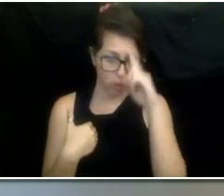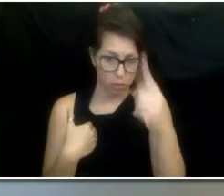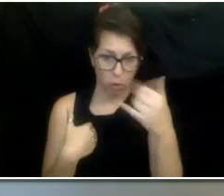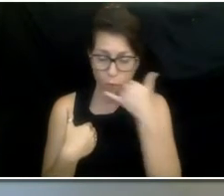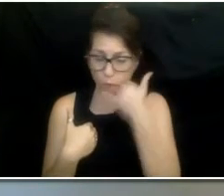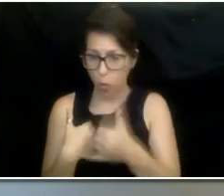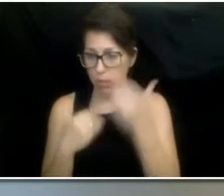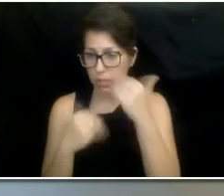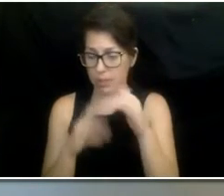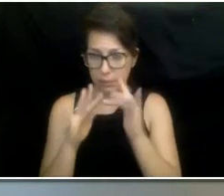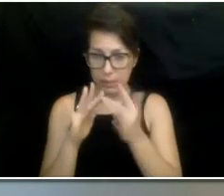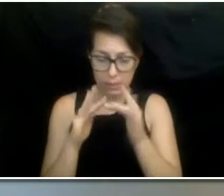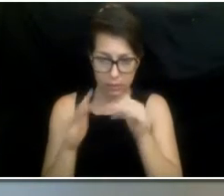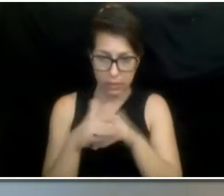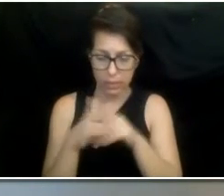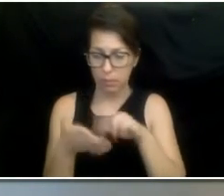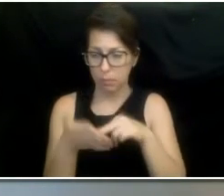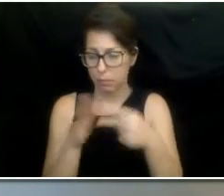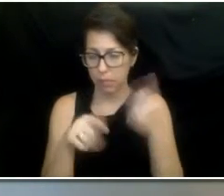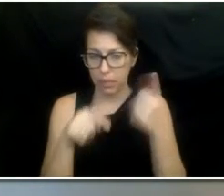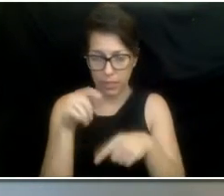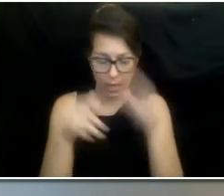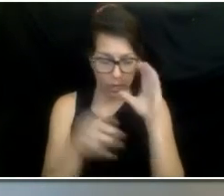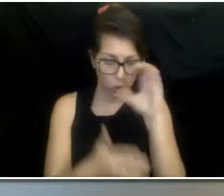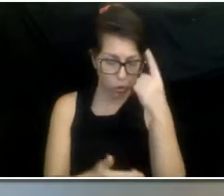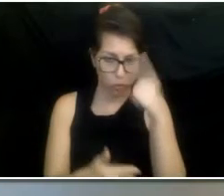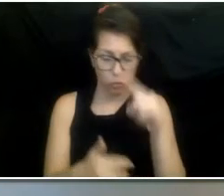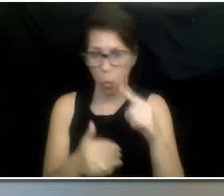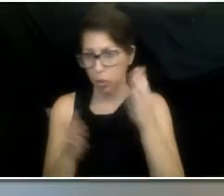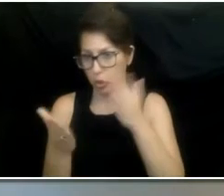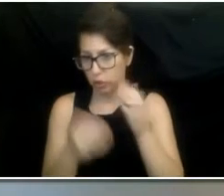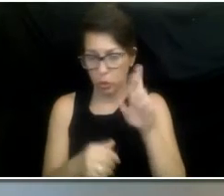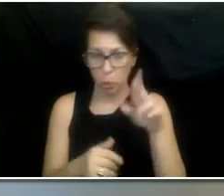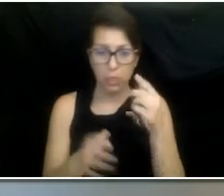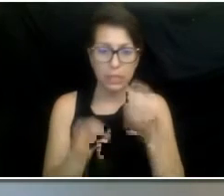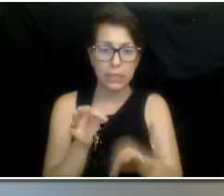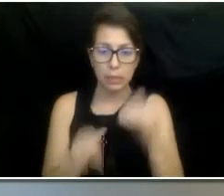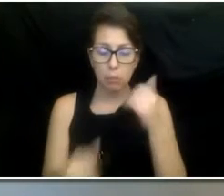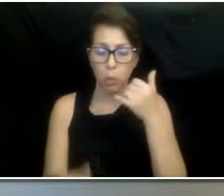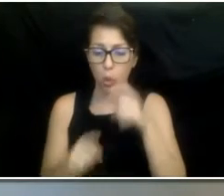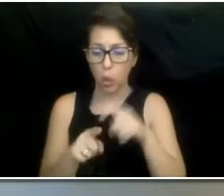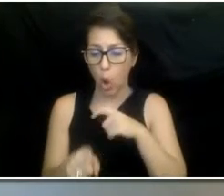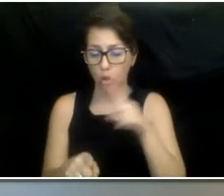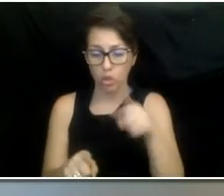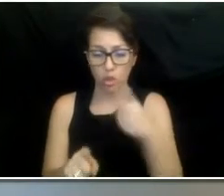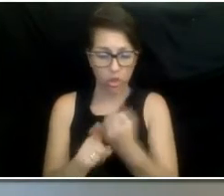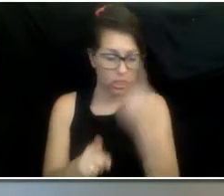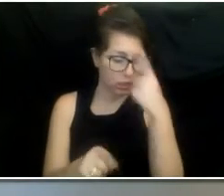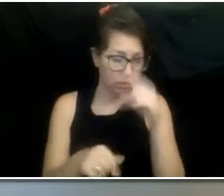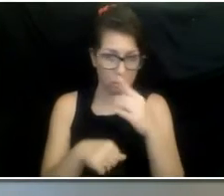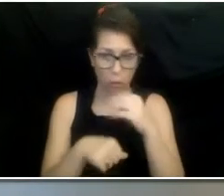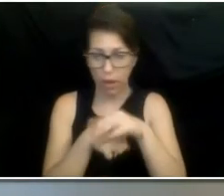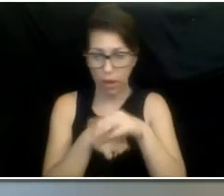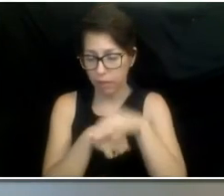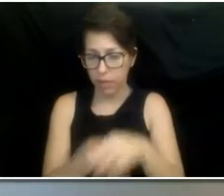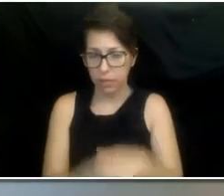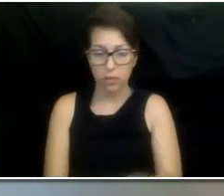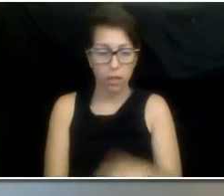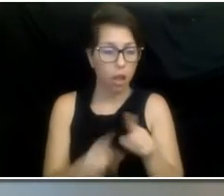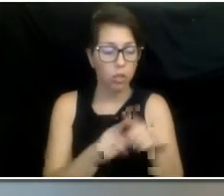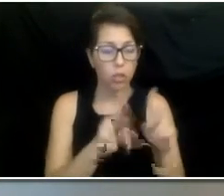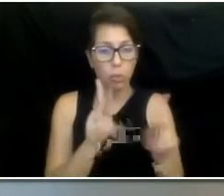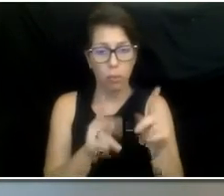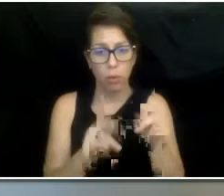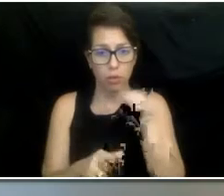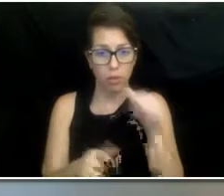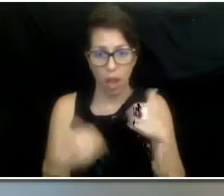when clients reach out for help for domestic abuse issues they need to reveal very personal and private and sometimes traumatizing details